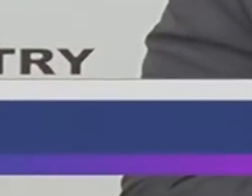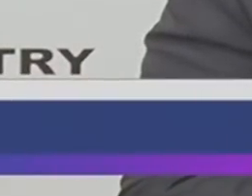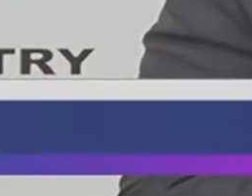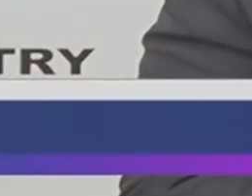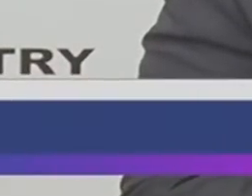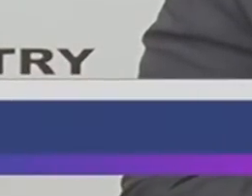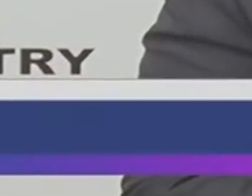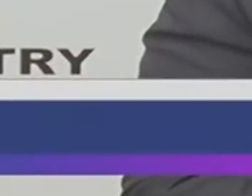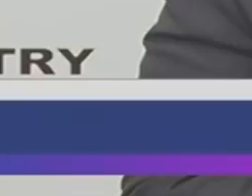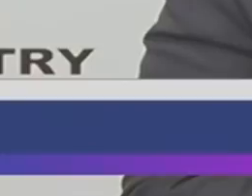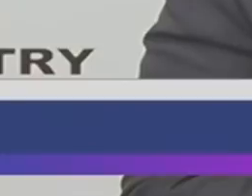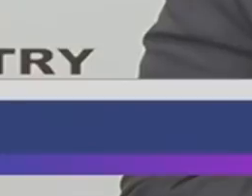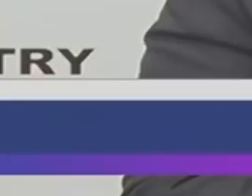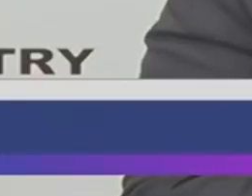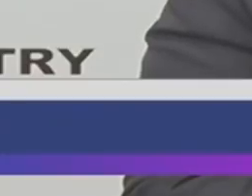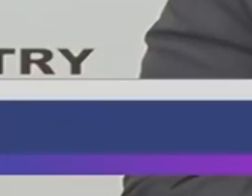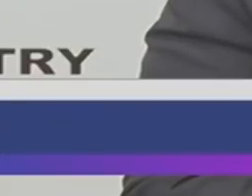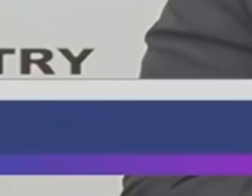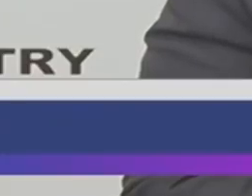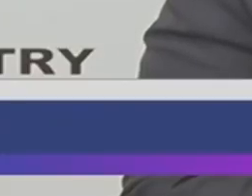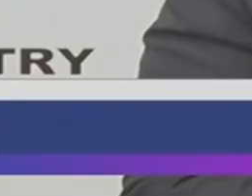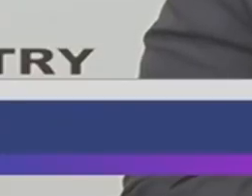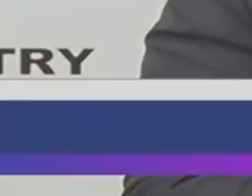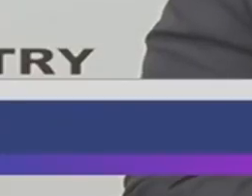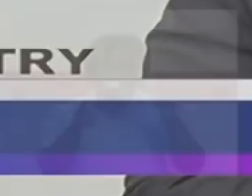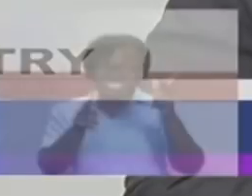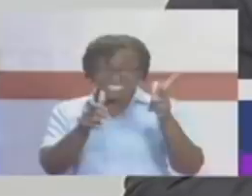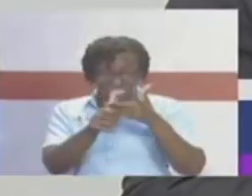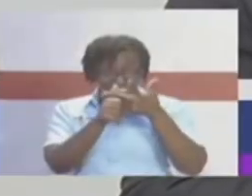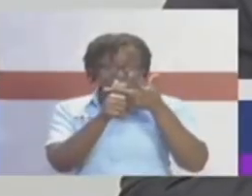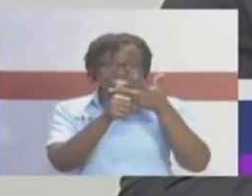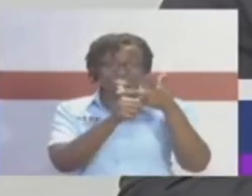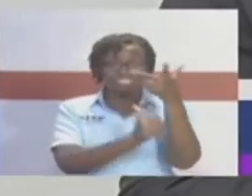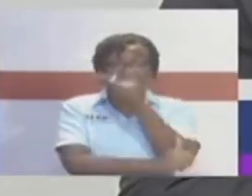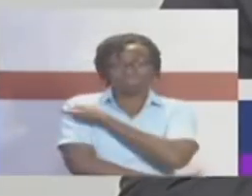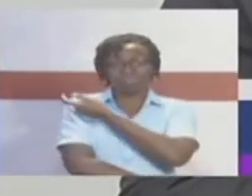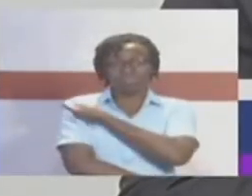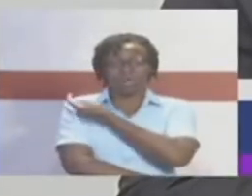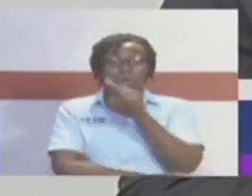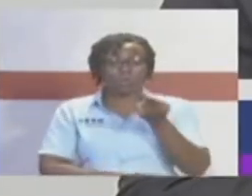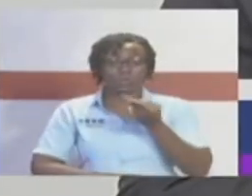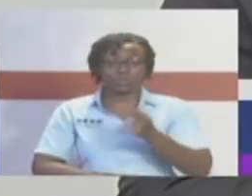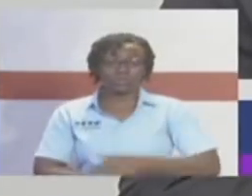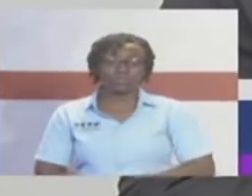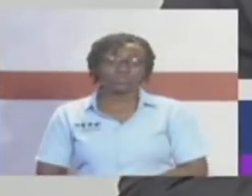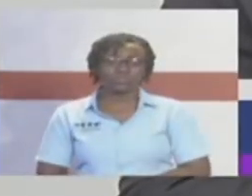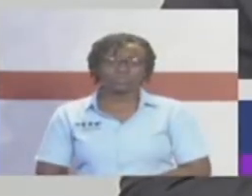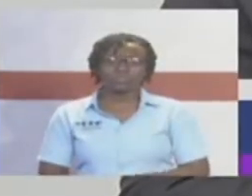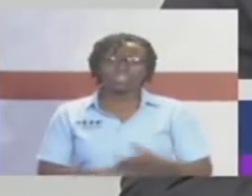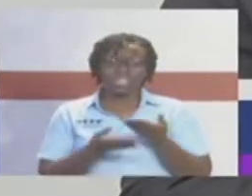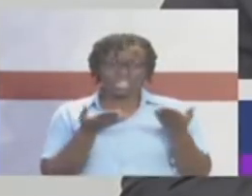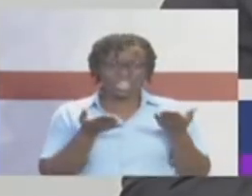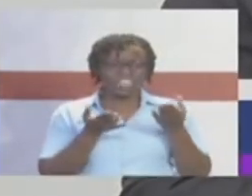encouraged to take that third primary dose of the COVID-19 vaccine. Here to tell you more on the importance of this vaccine